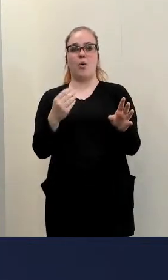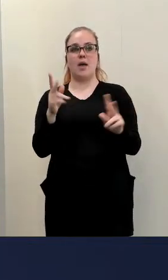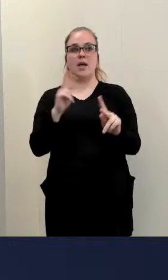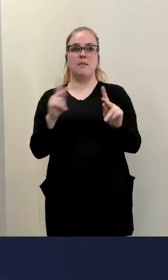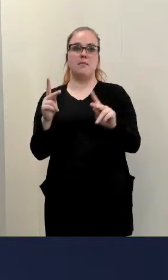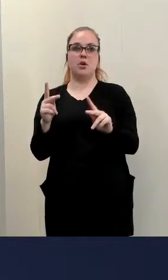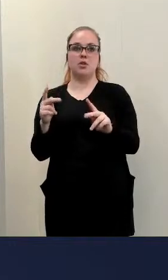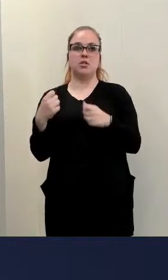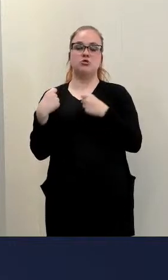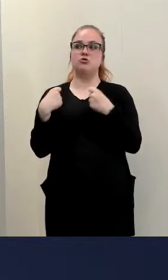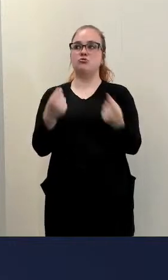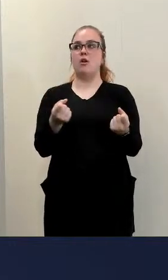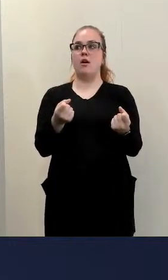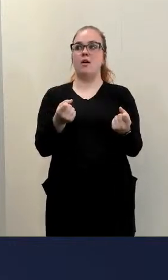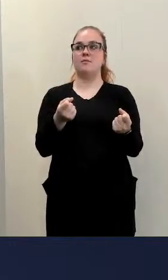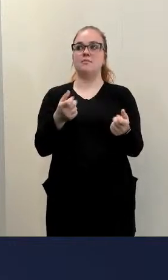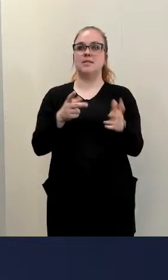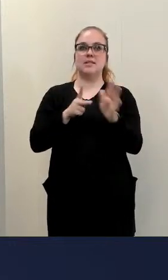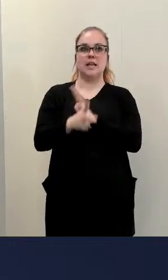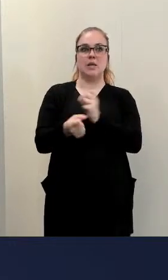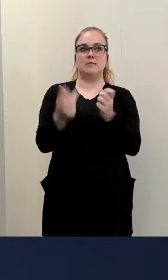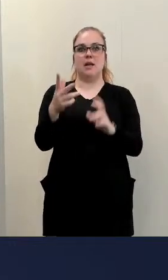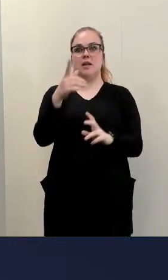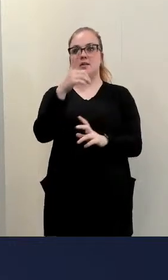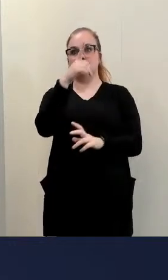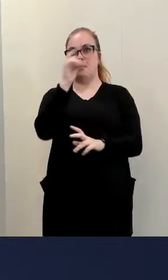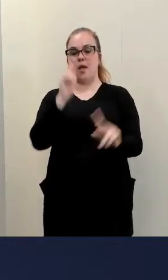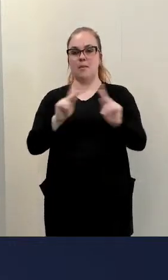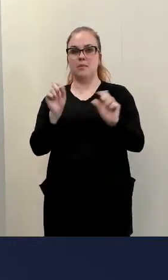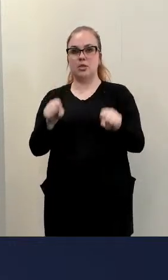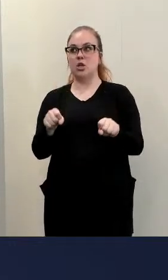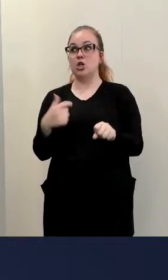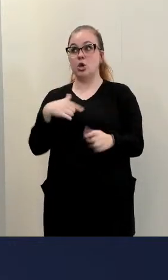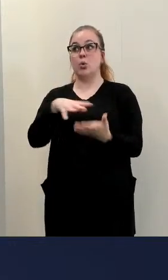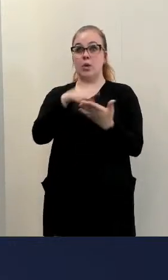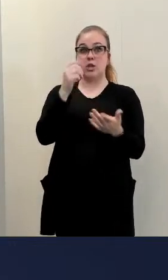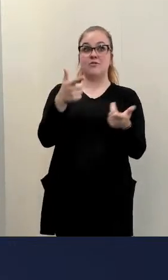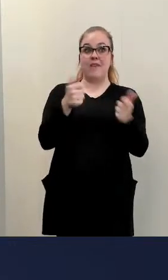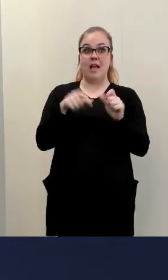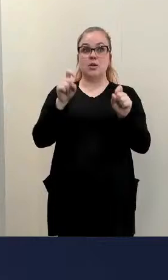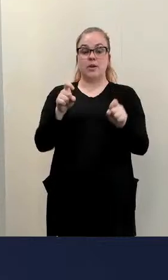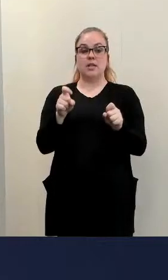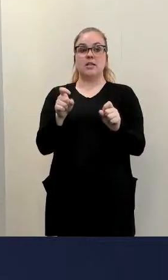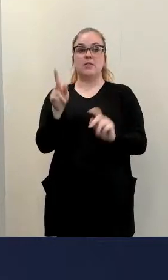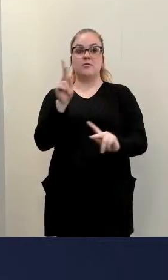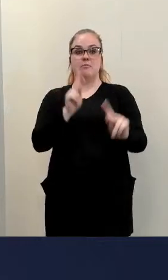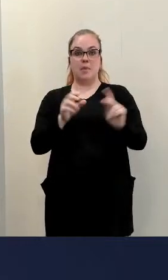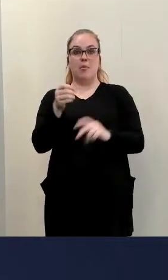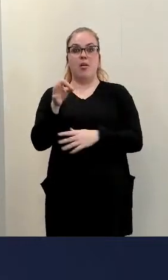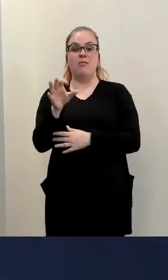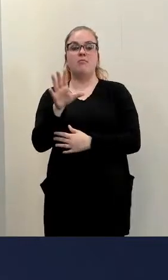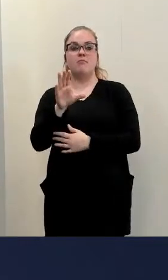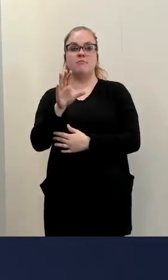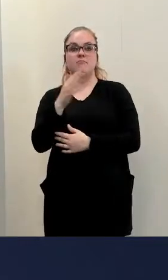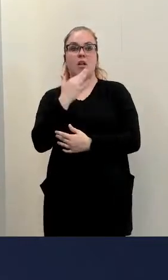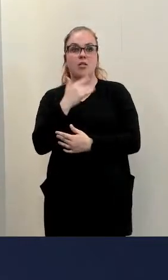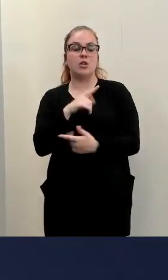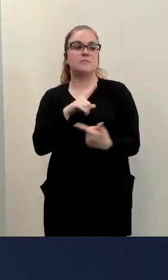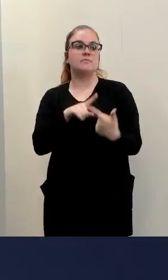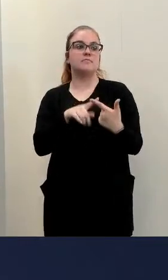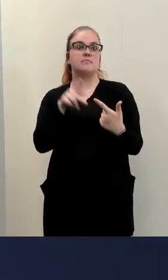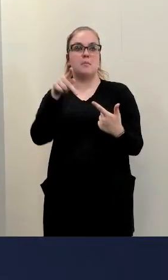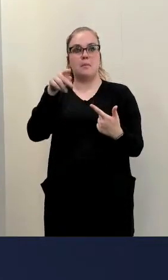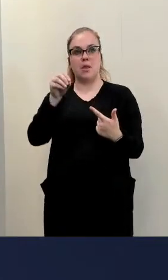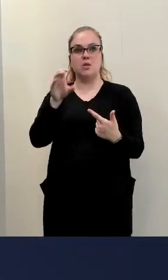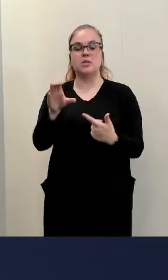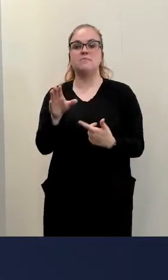kill as many African Americans as they could. I don't blame them. So we learned very quickly we need to get people of color, people who look exactly like some of the